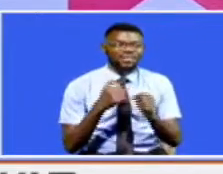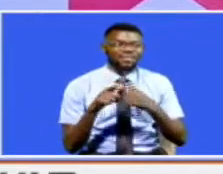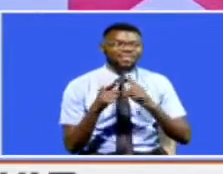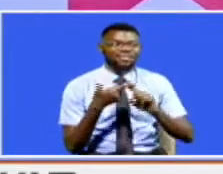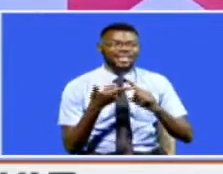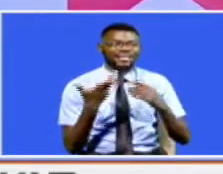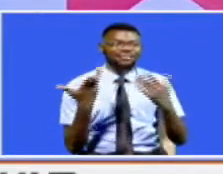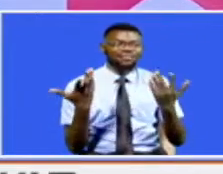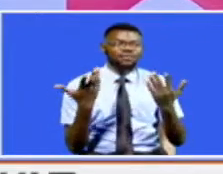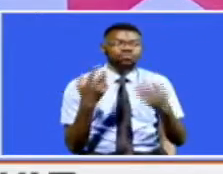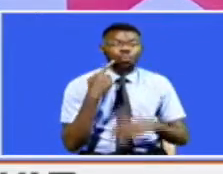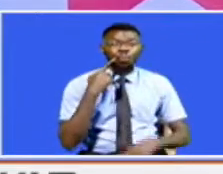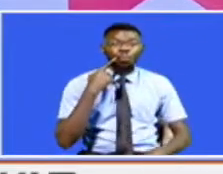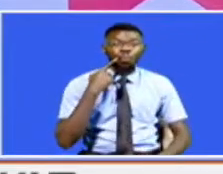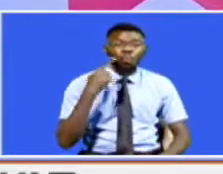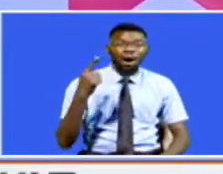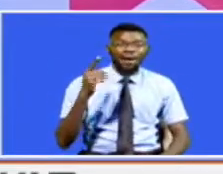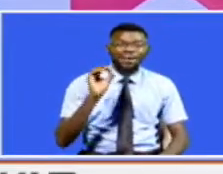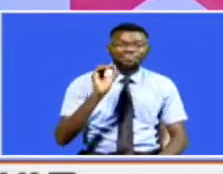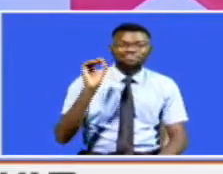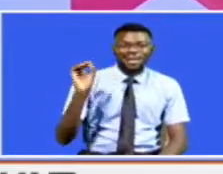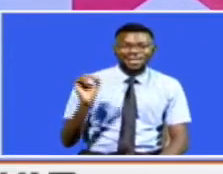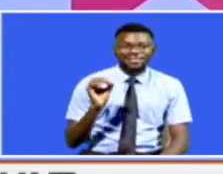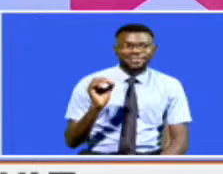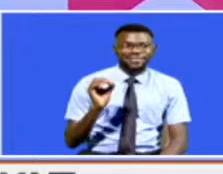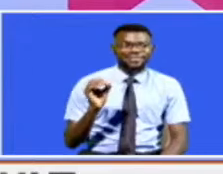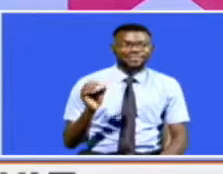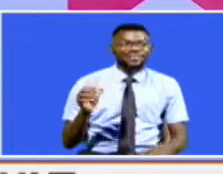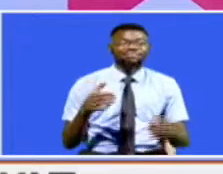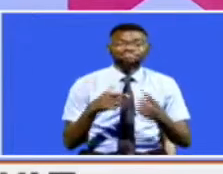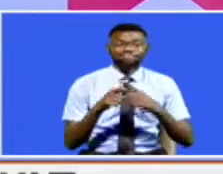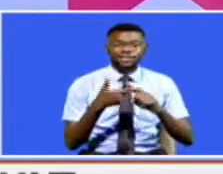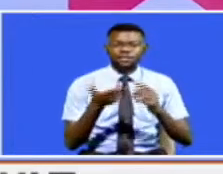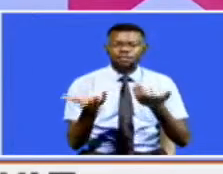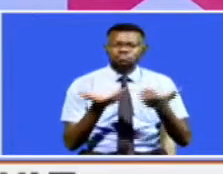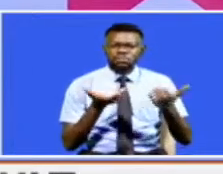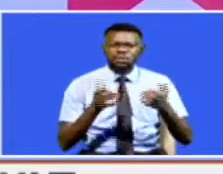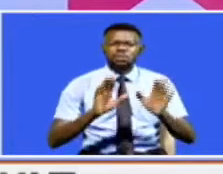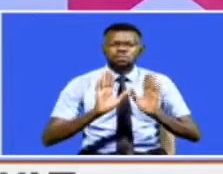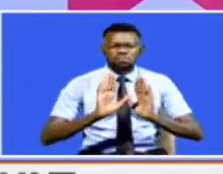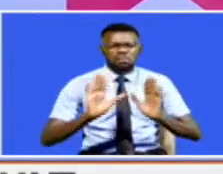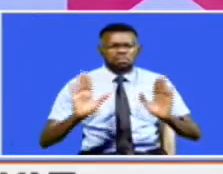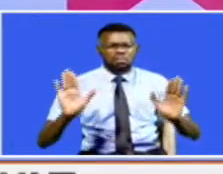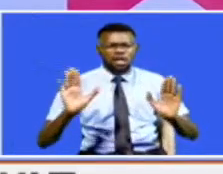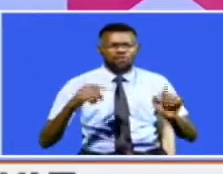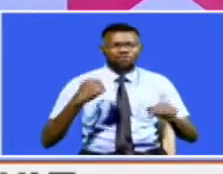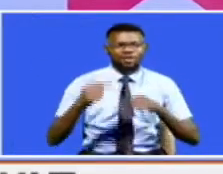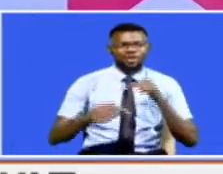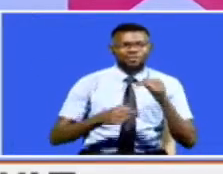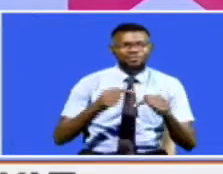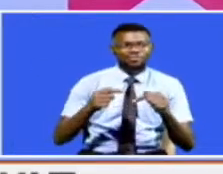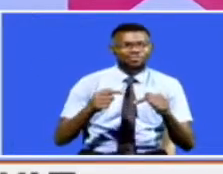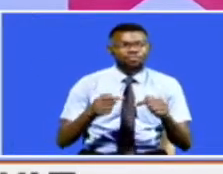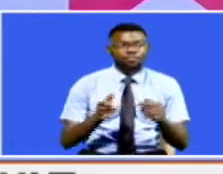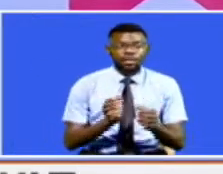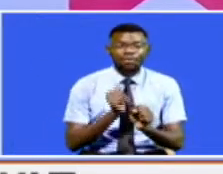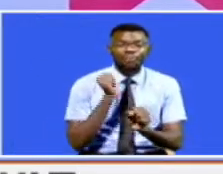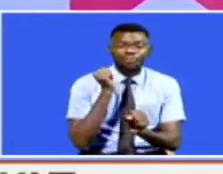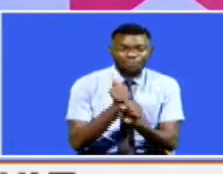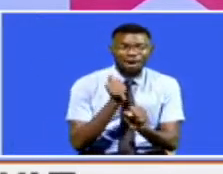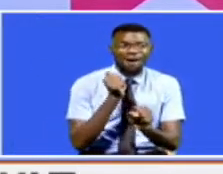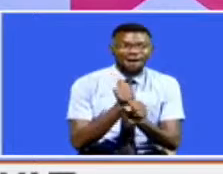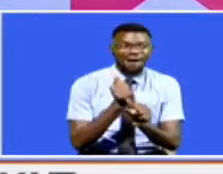conveniently and 100% digitally at the convenience of their businesses. That line of business is operating